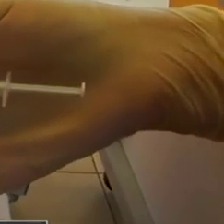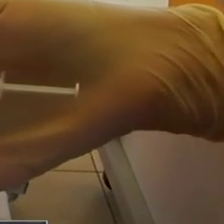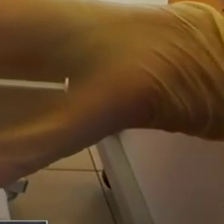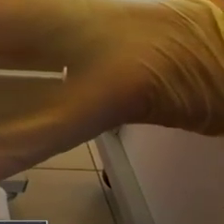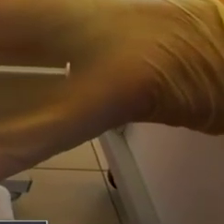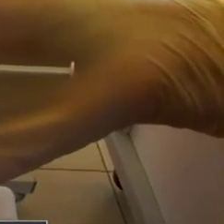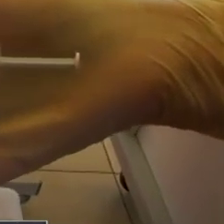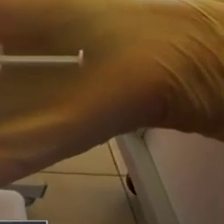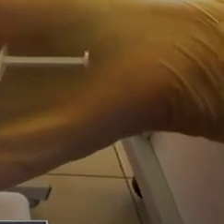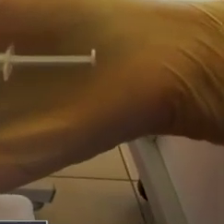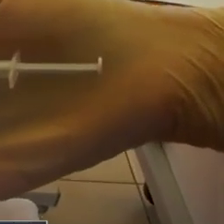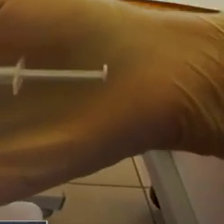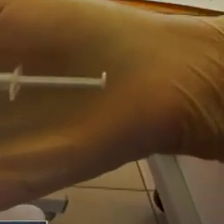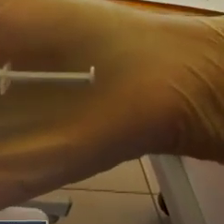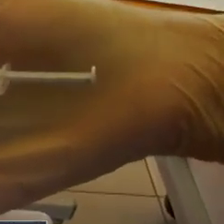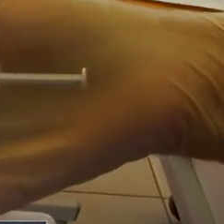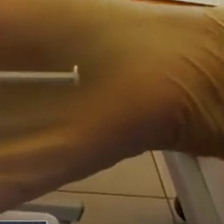up pace.